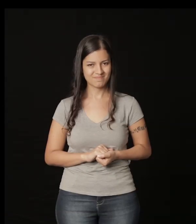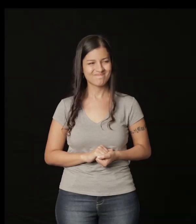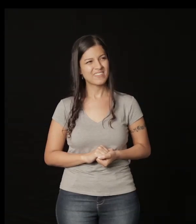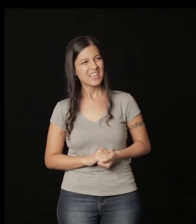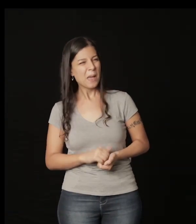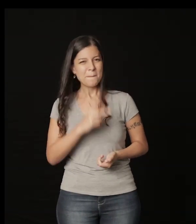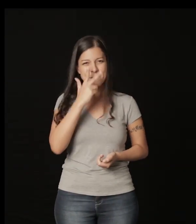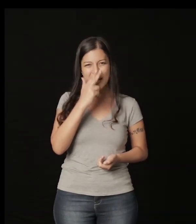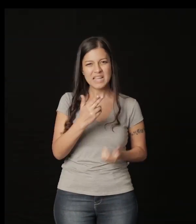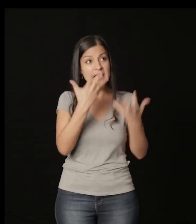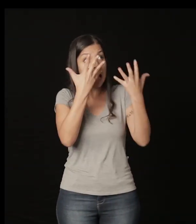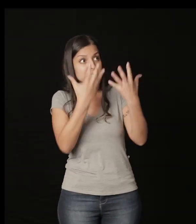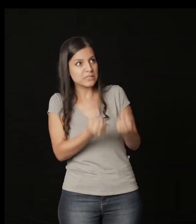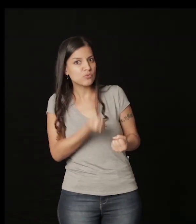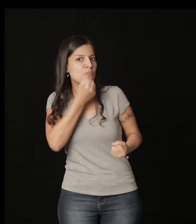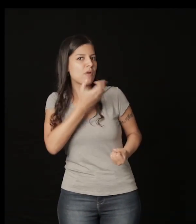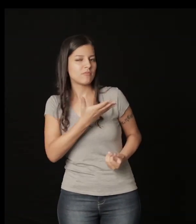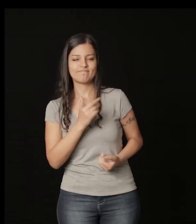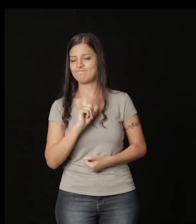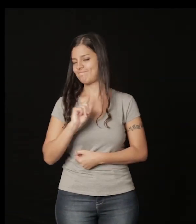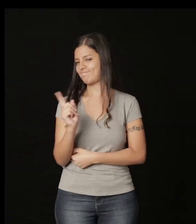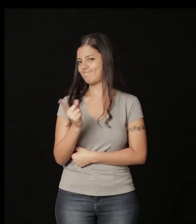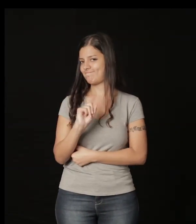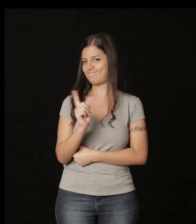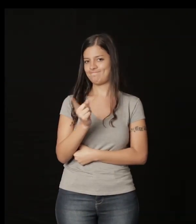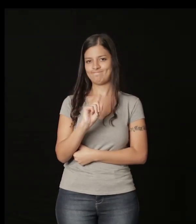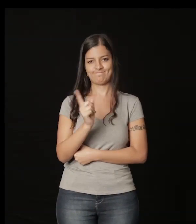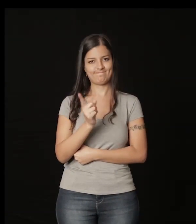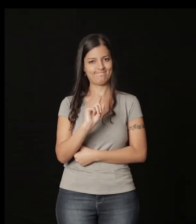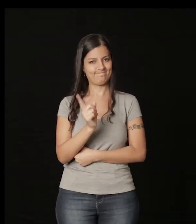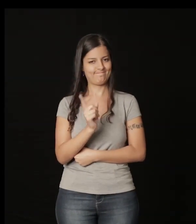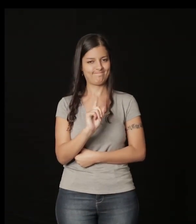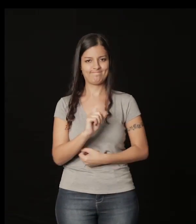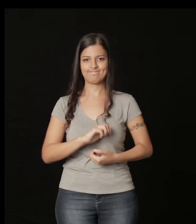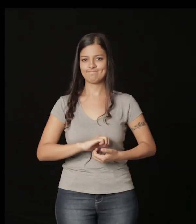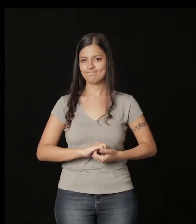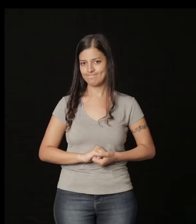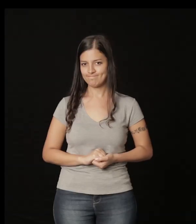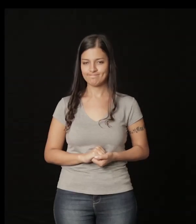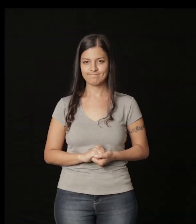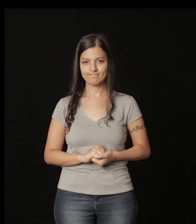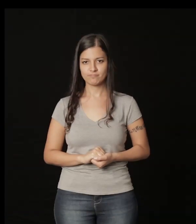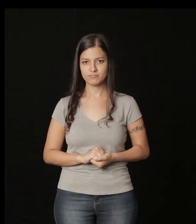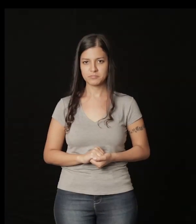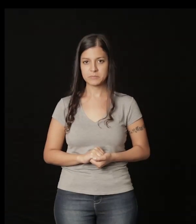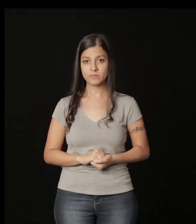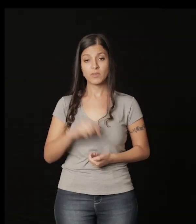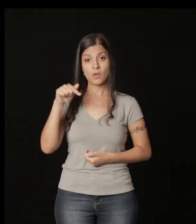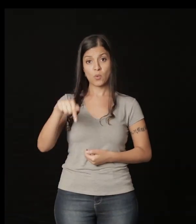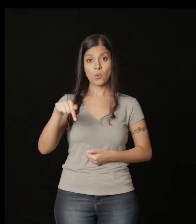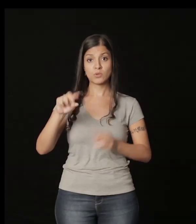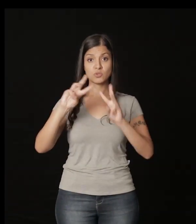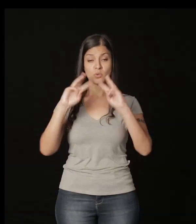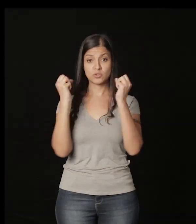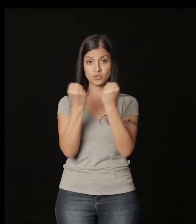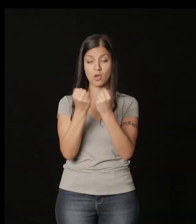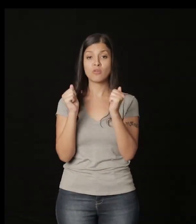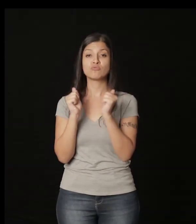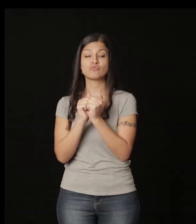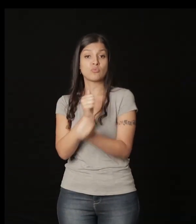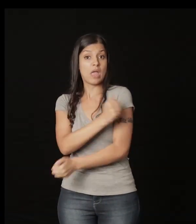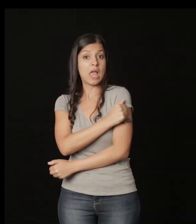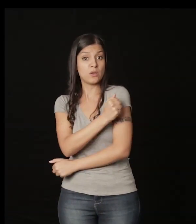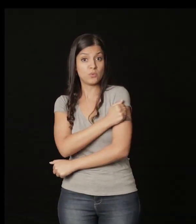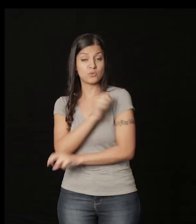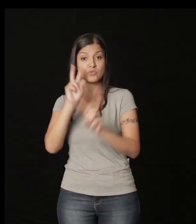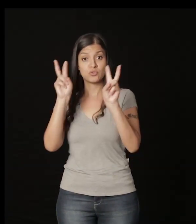It's not received very well. We were talking today in the workshop